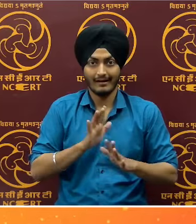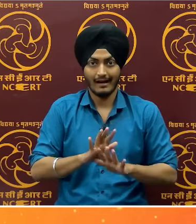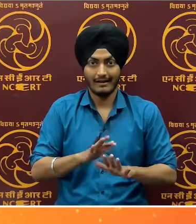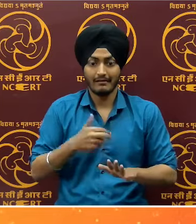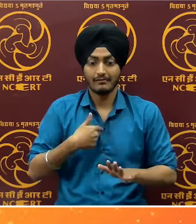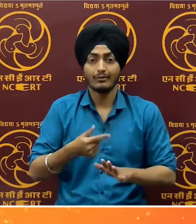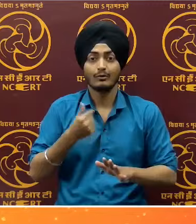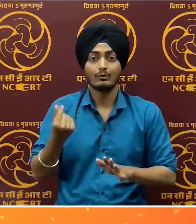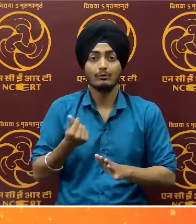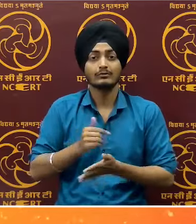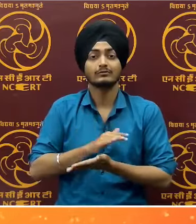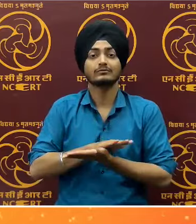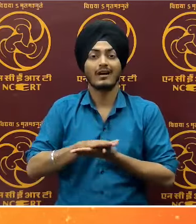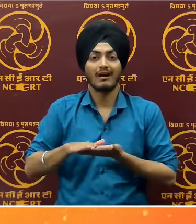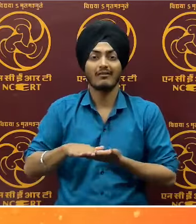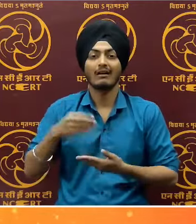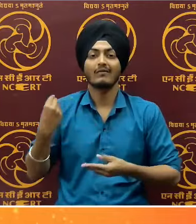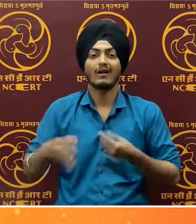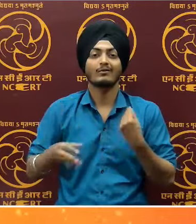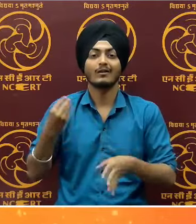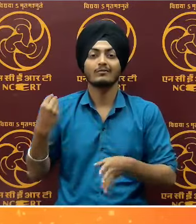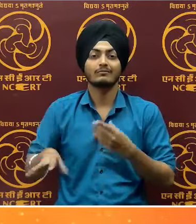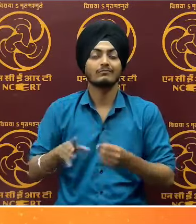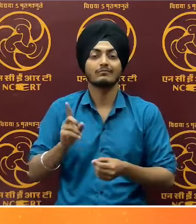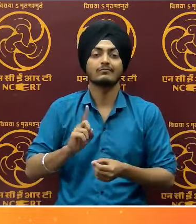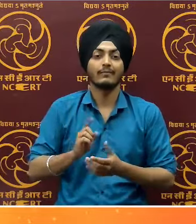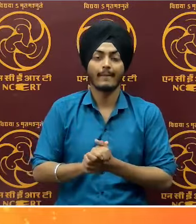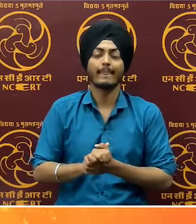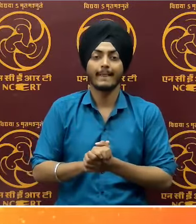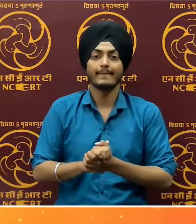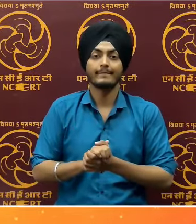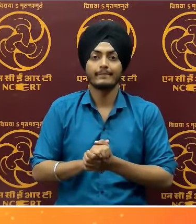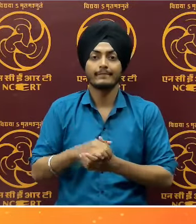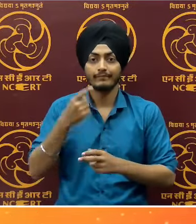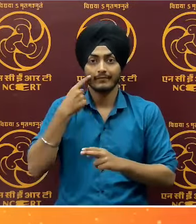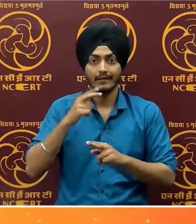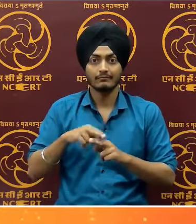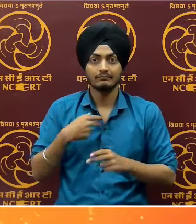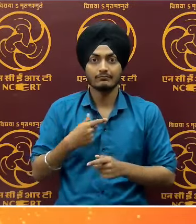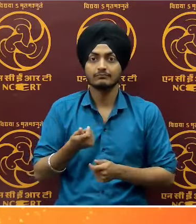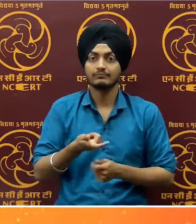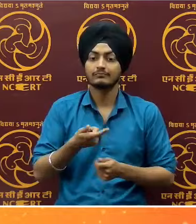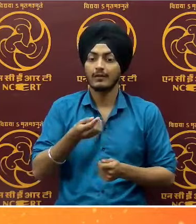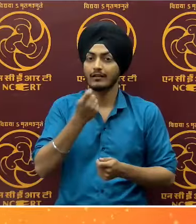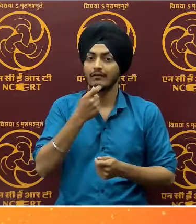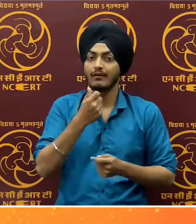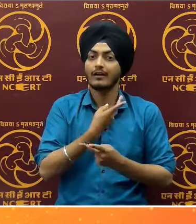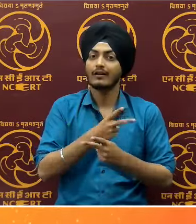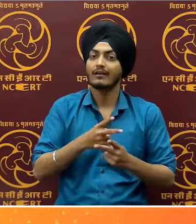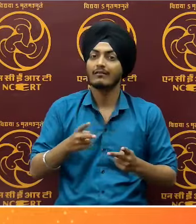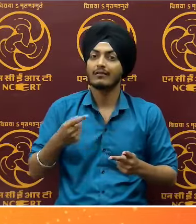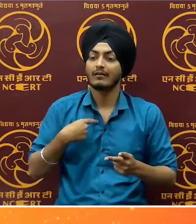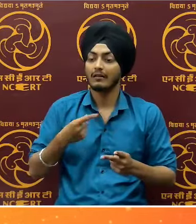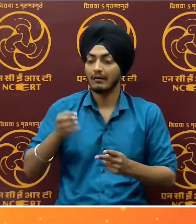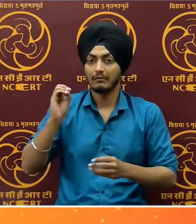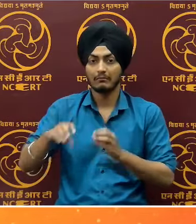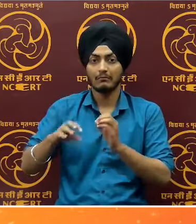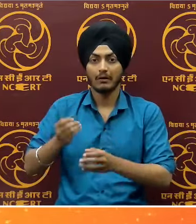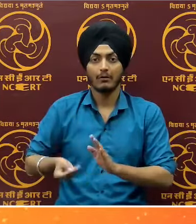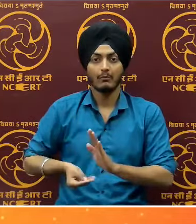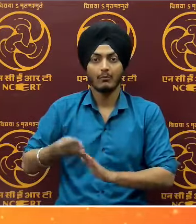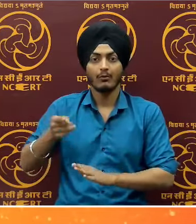happens? Excessive use of fertilizers depletes the soil fertility. It